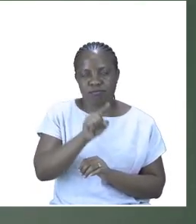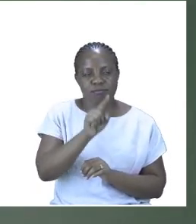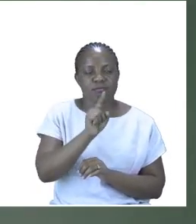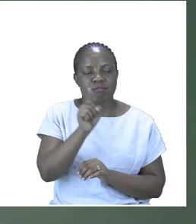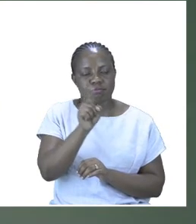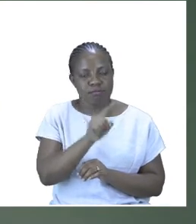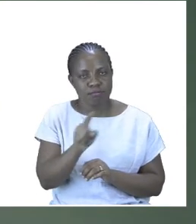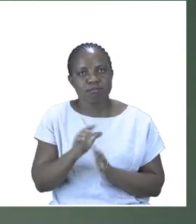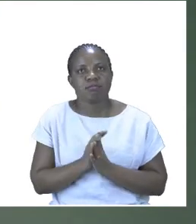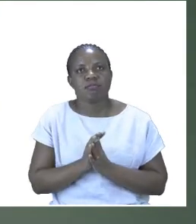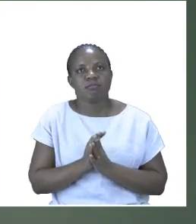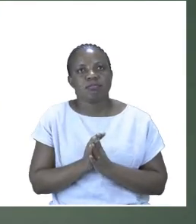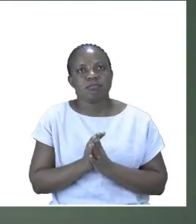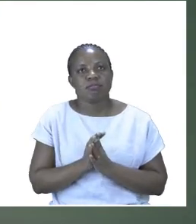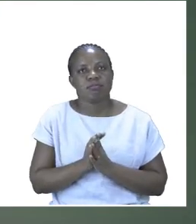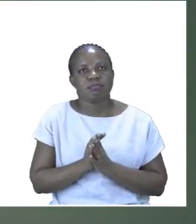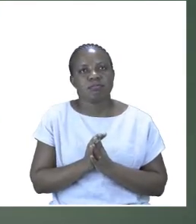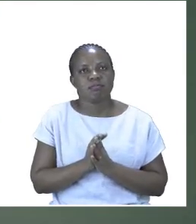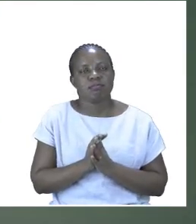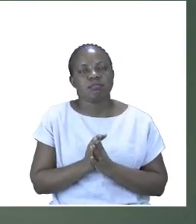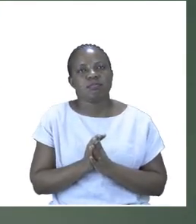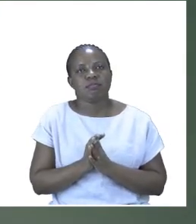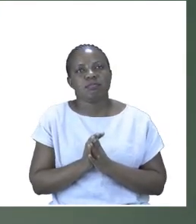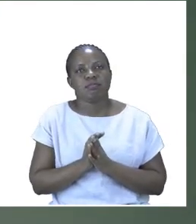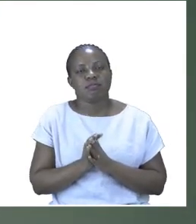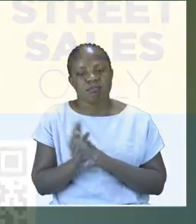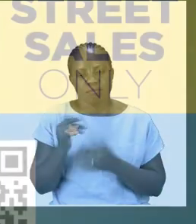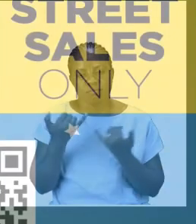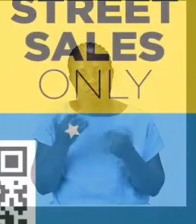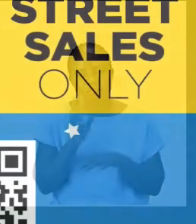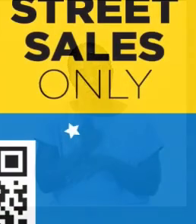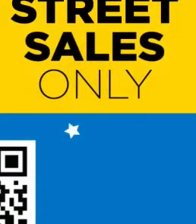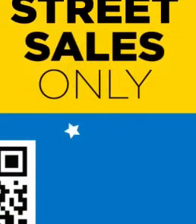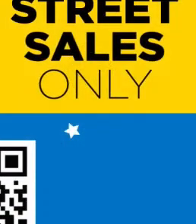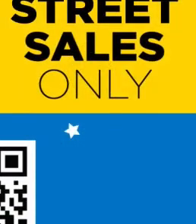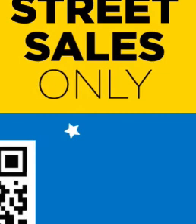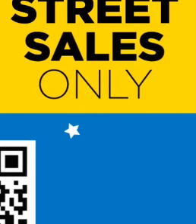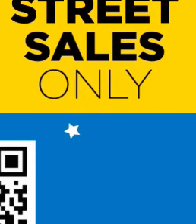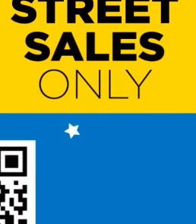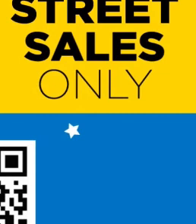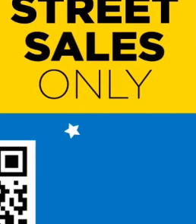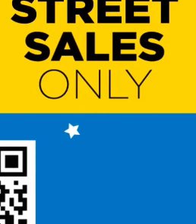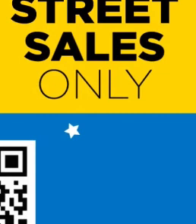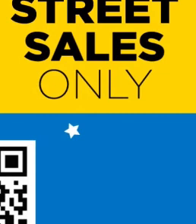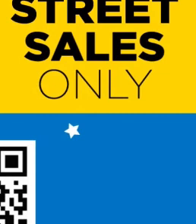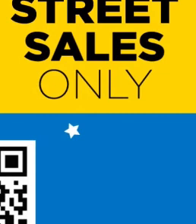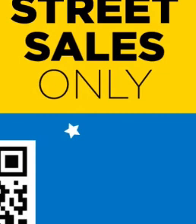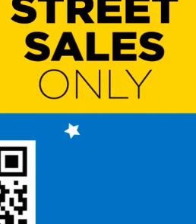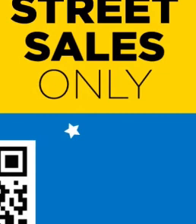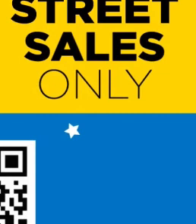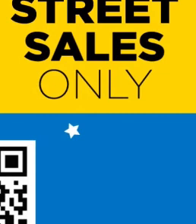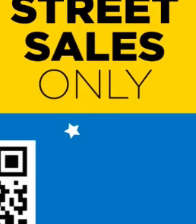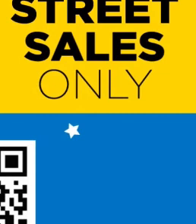I will see you just now after this short advert break. Follow us on MyZone Facebook Active Kids to